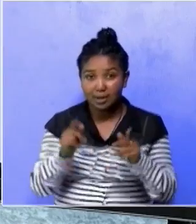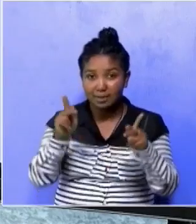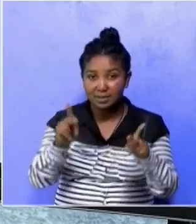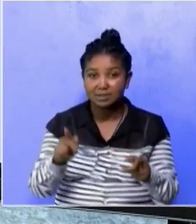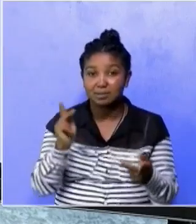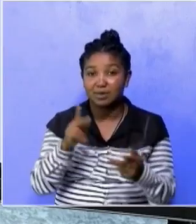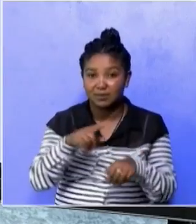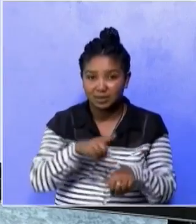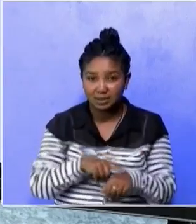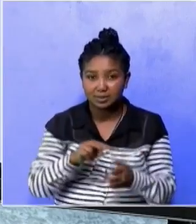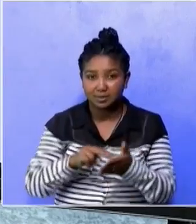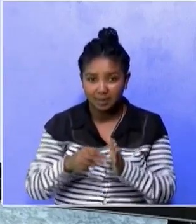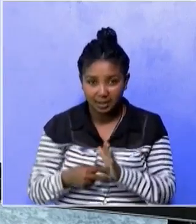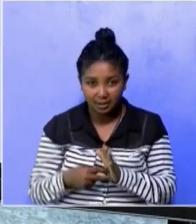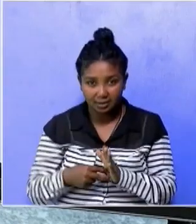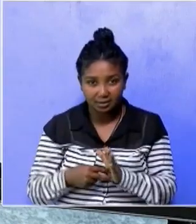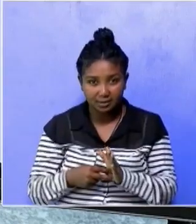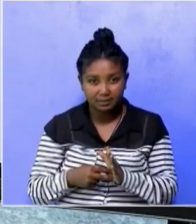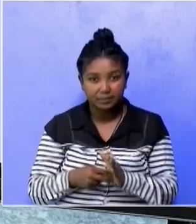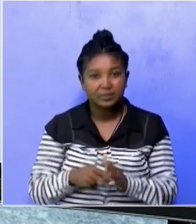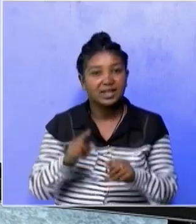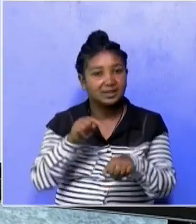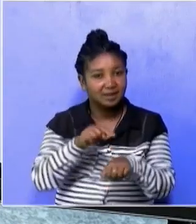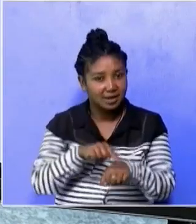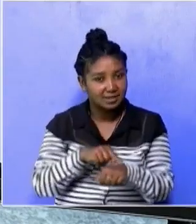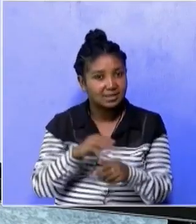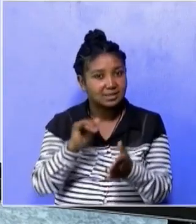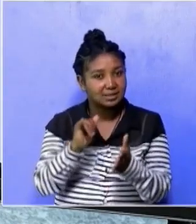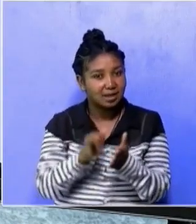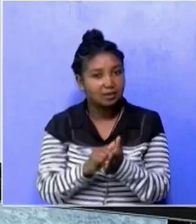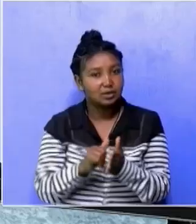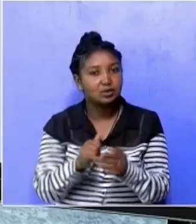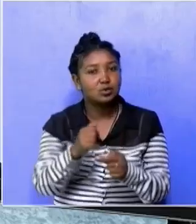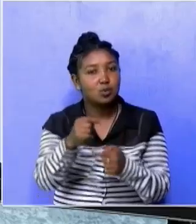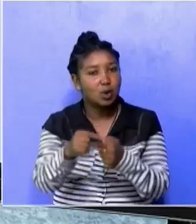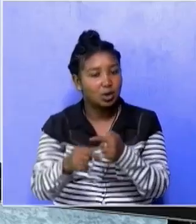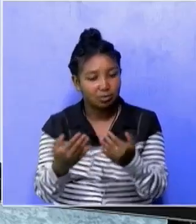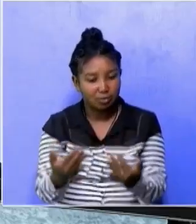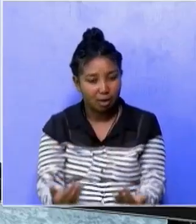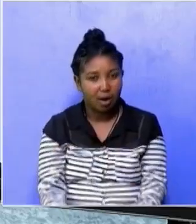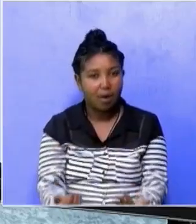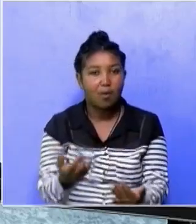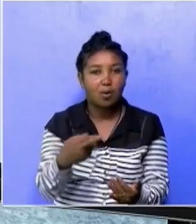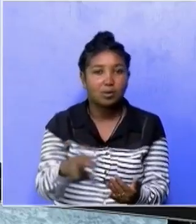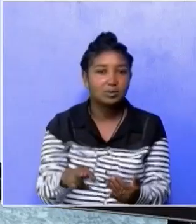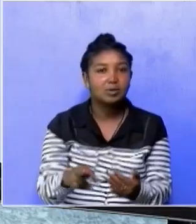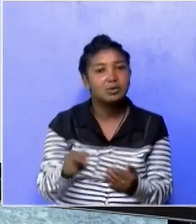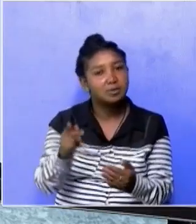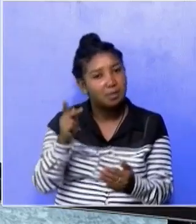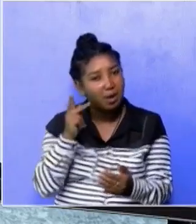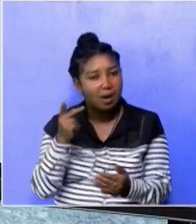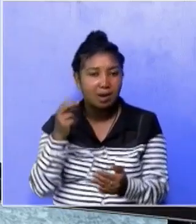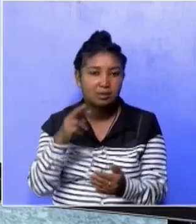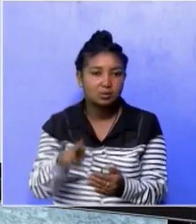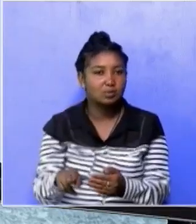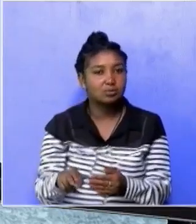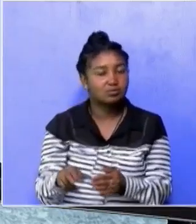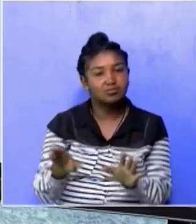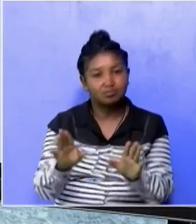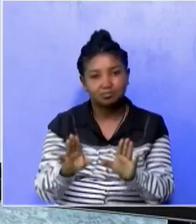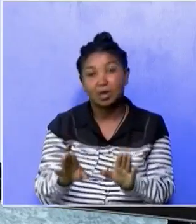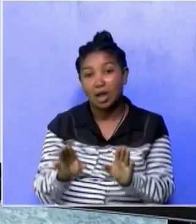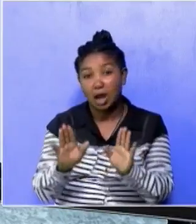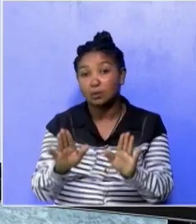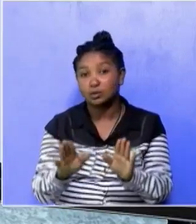present perfect tense. It means is a tense that we are going on now. It's maybe in the past or in different tenses.